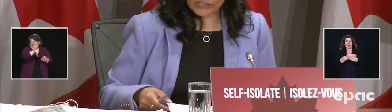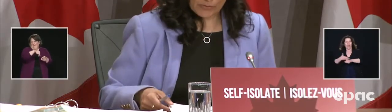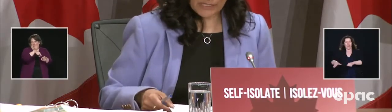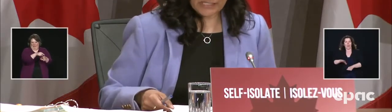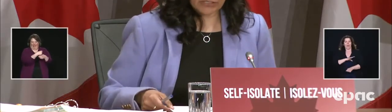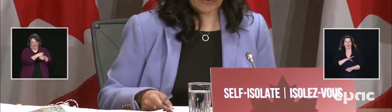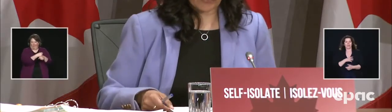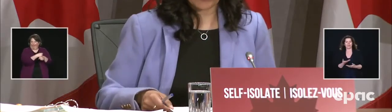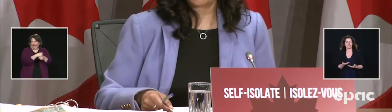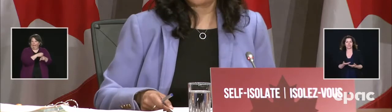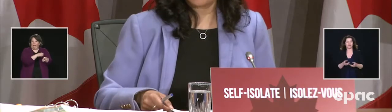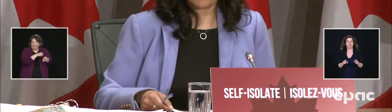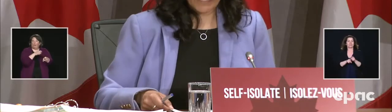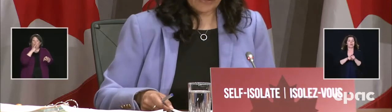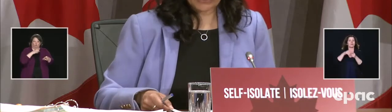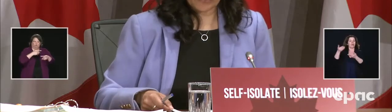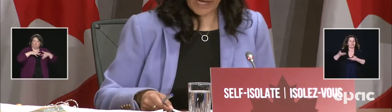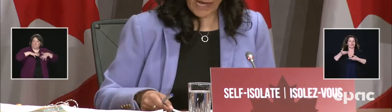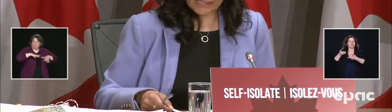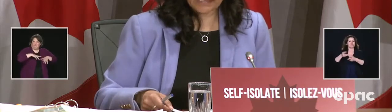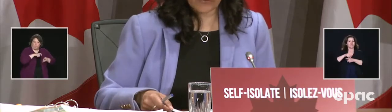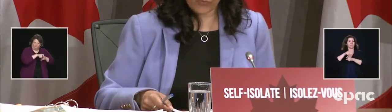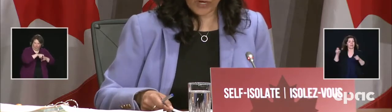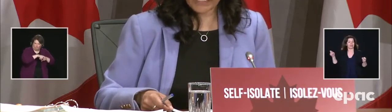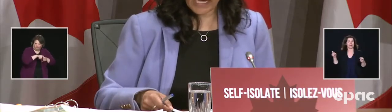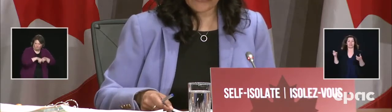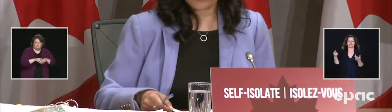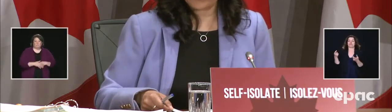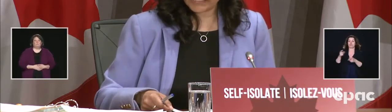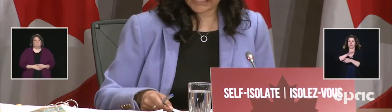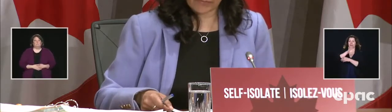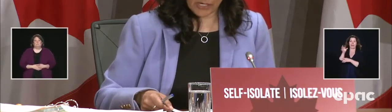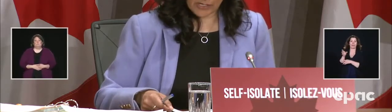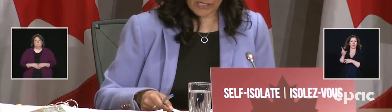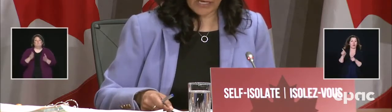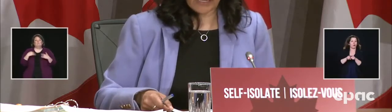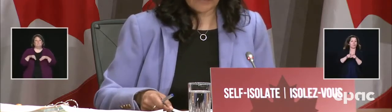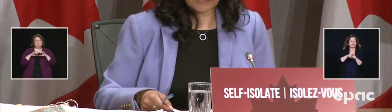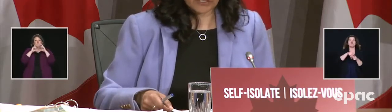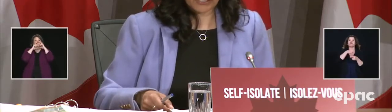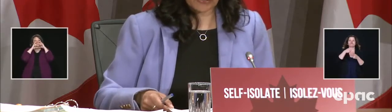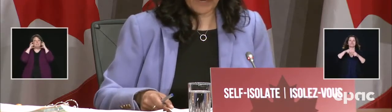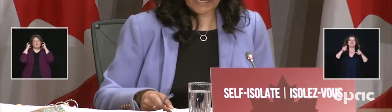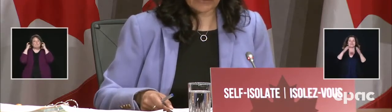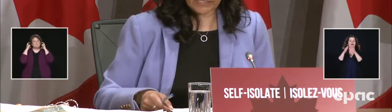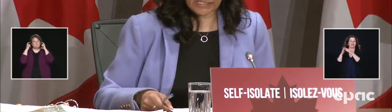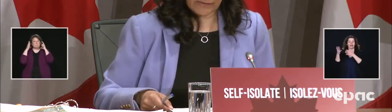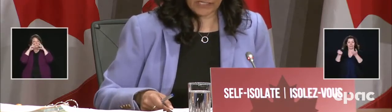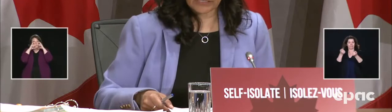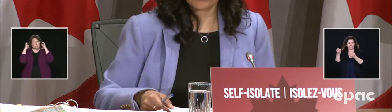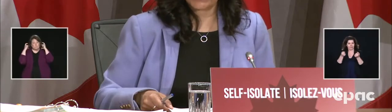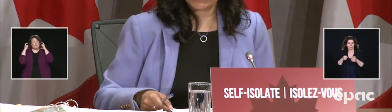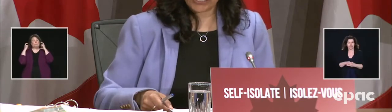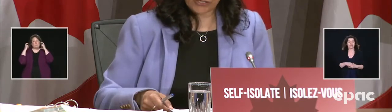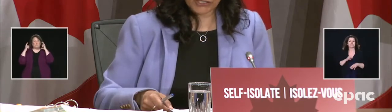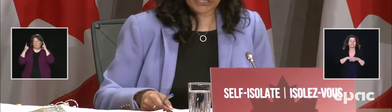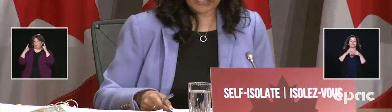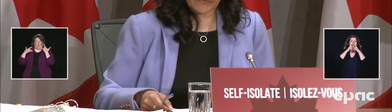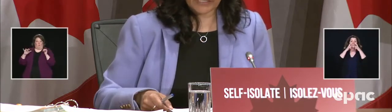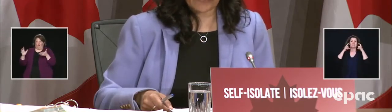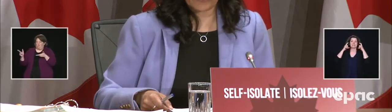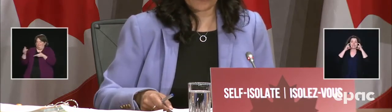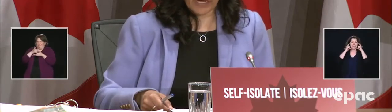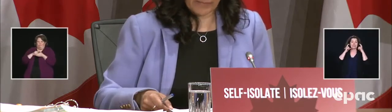I am also pleased to report that we have now surpassed the 100 million mark of surgical masks received, including